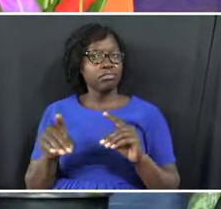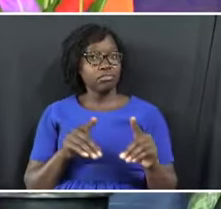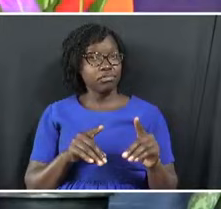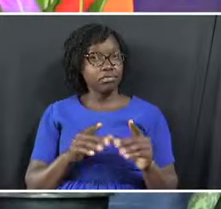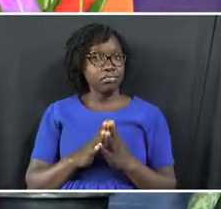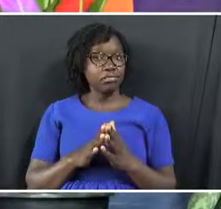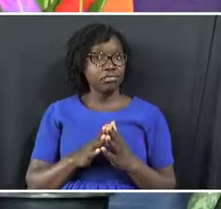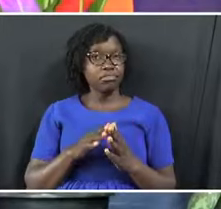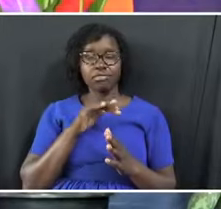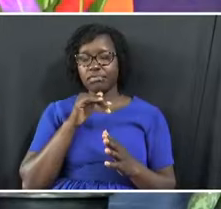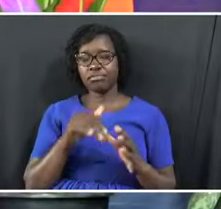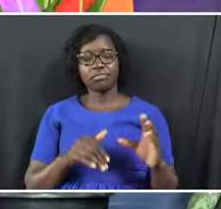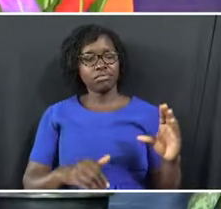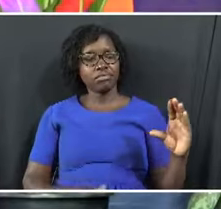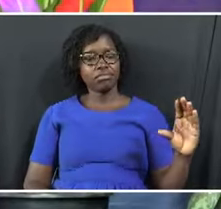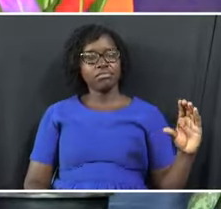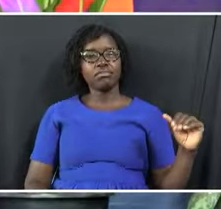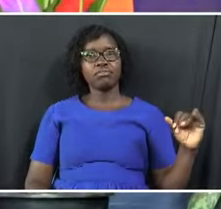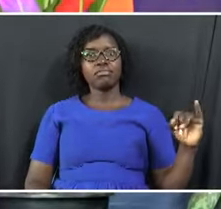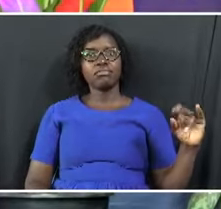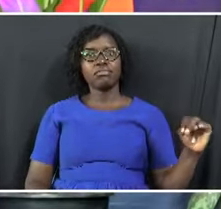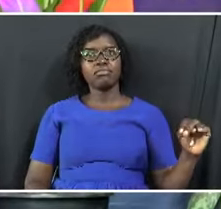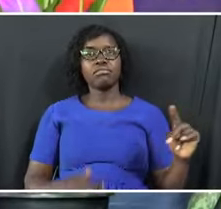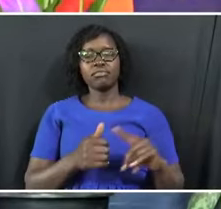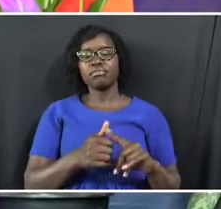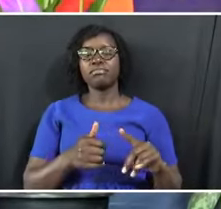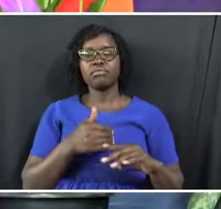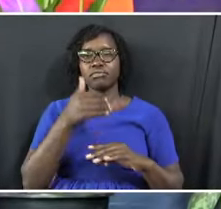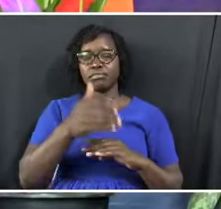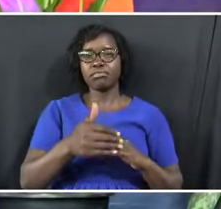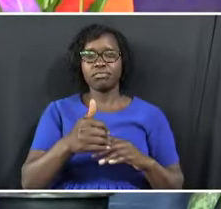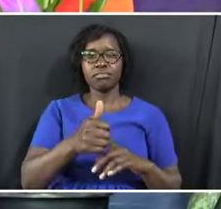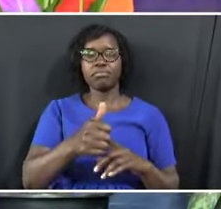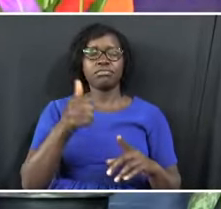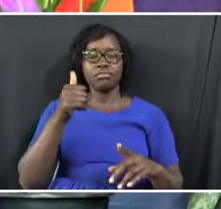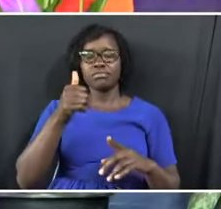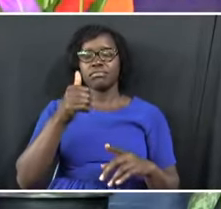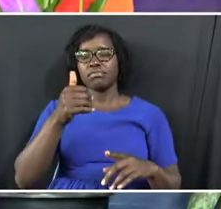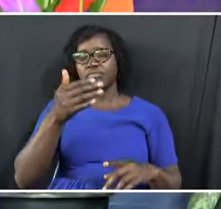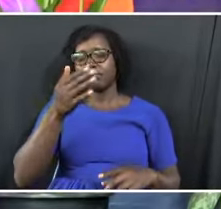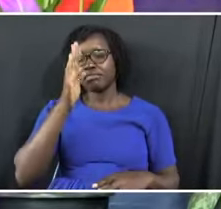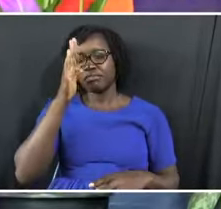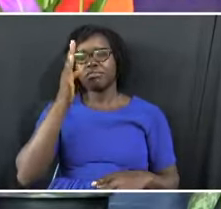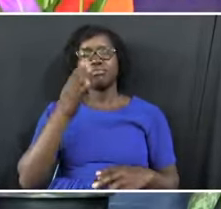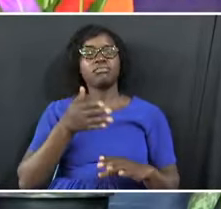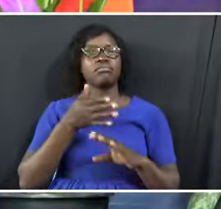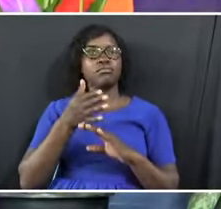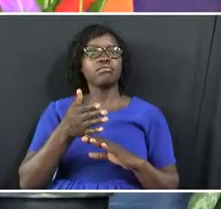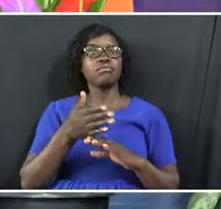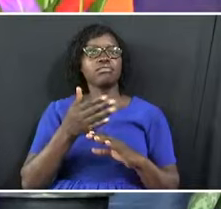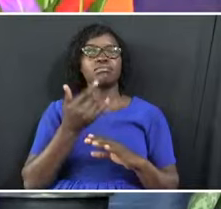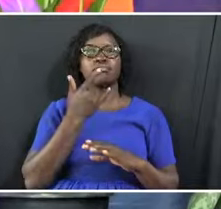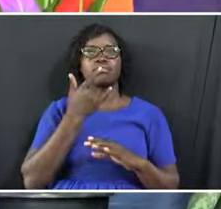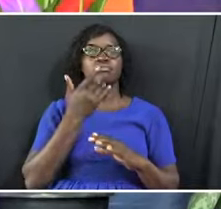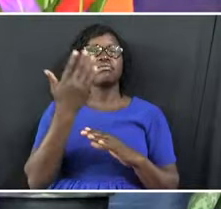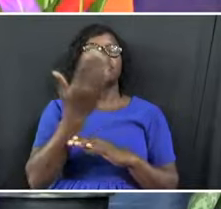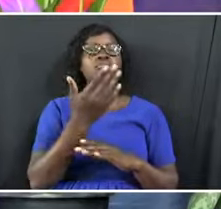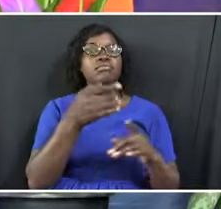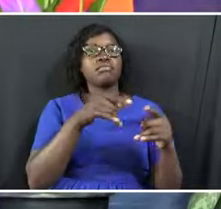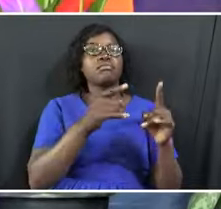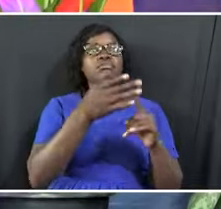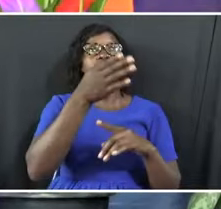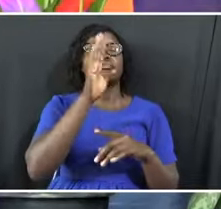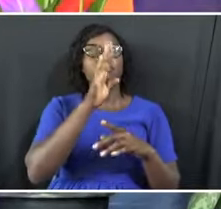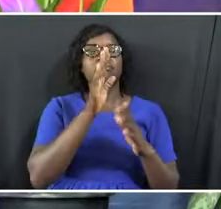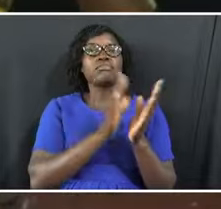Instead of Cain, after the rejection of God over the wrong, you know, presentation of himself to God, my